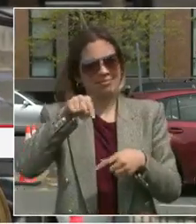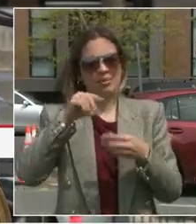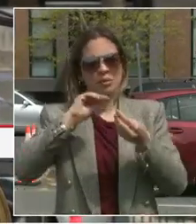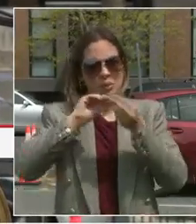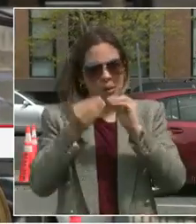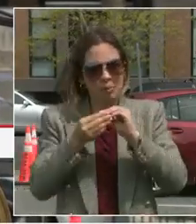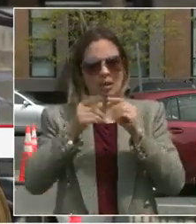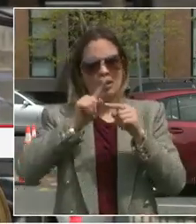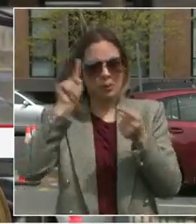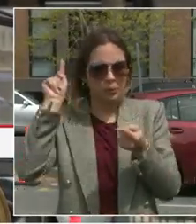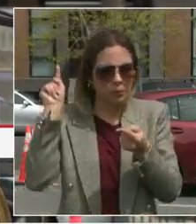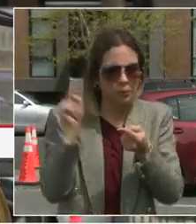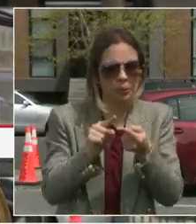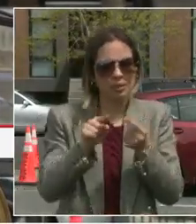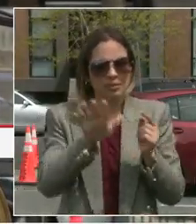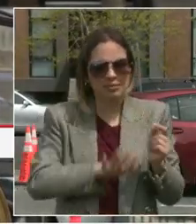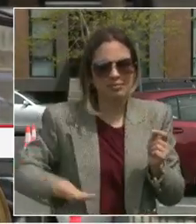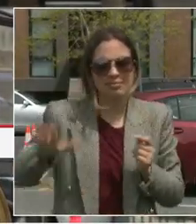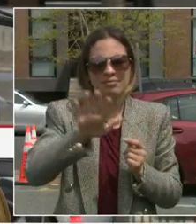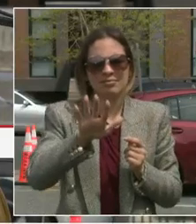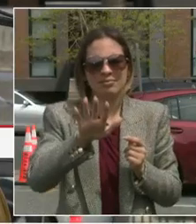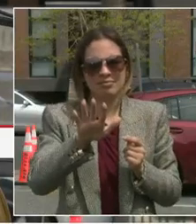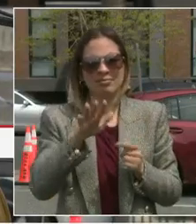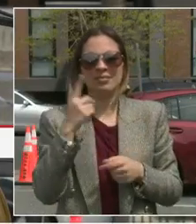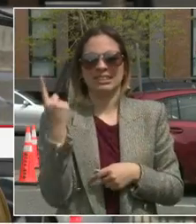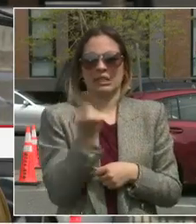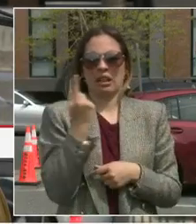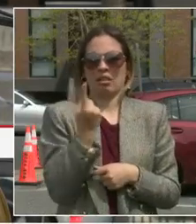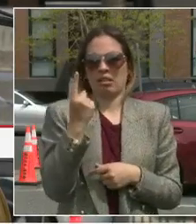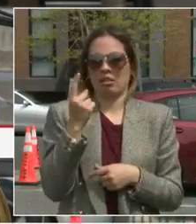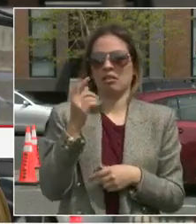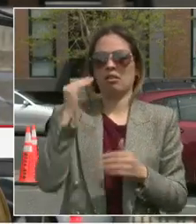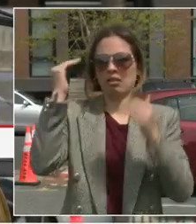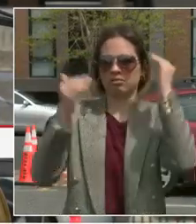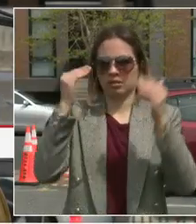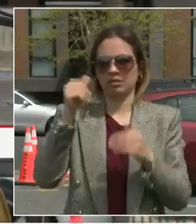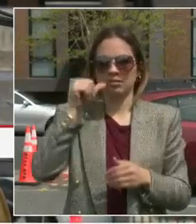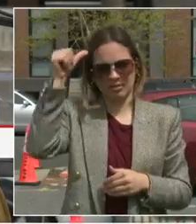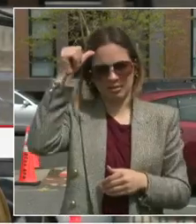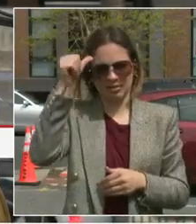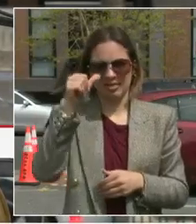single adults in the last year alone by over 22%.